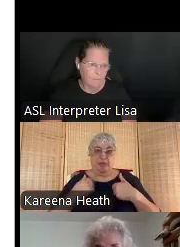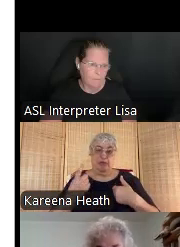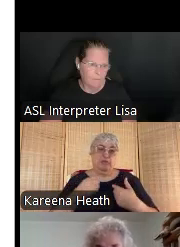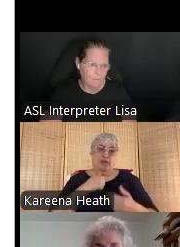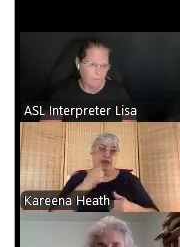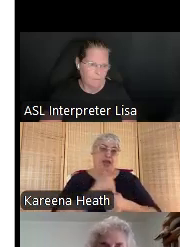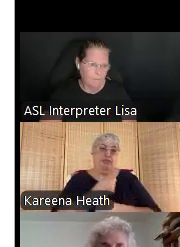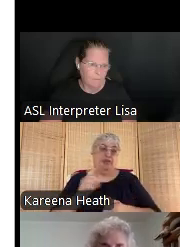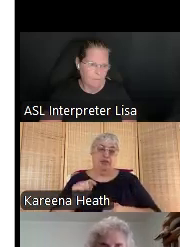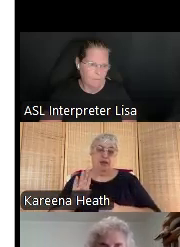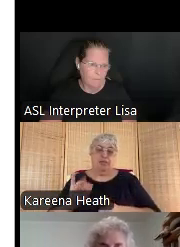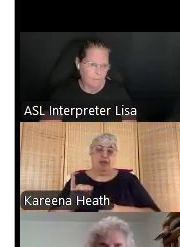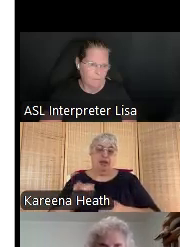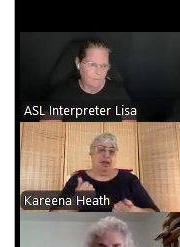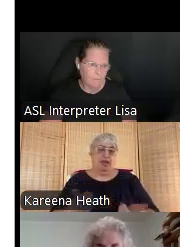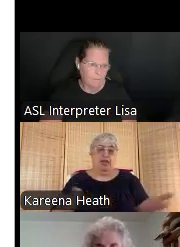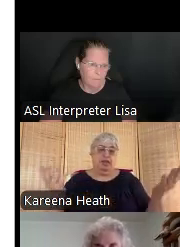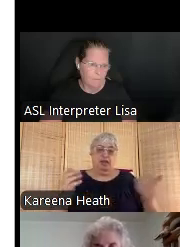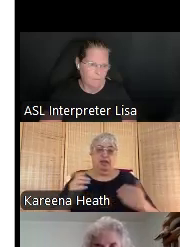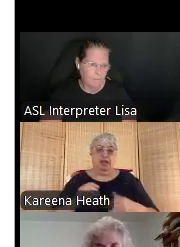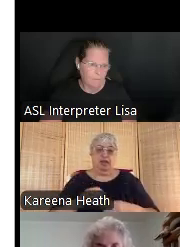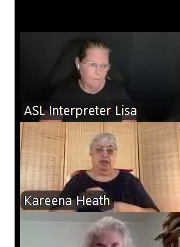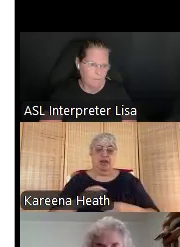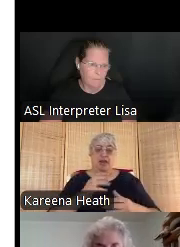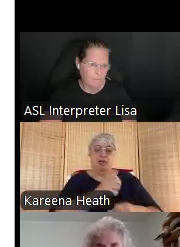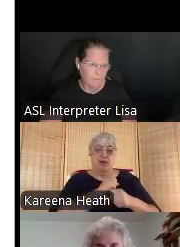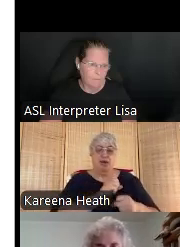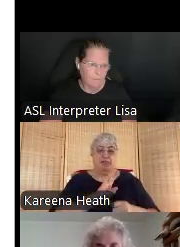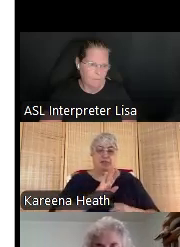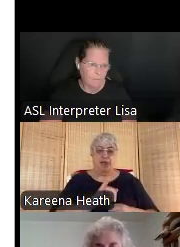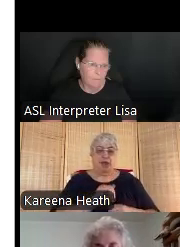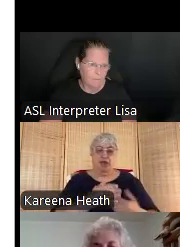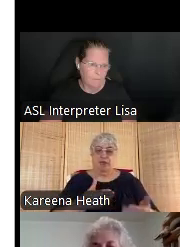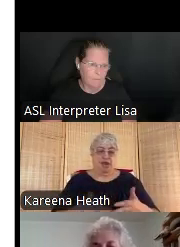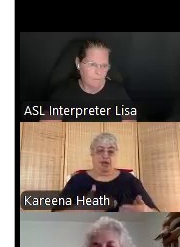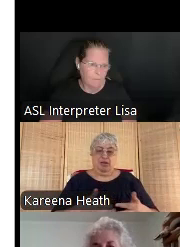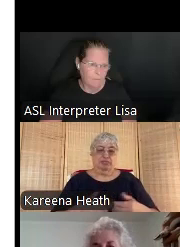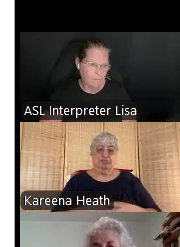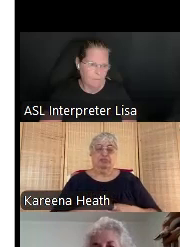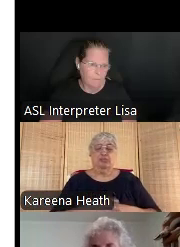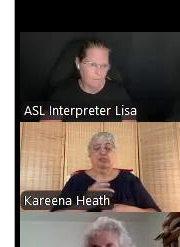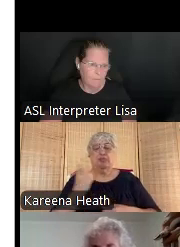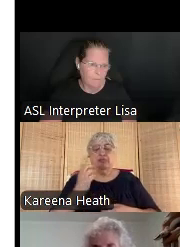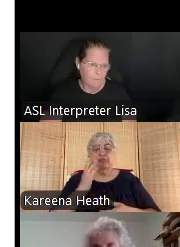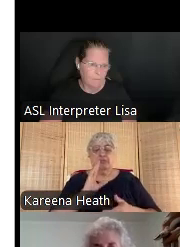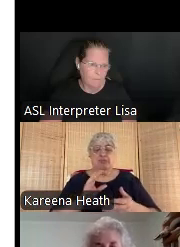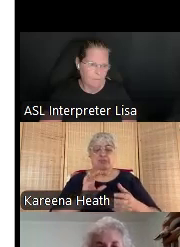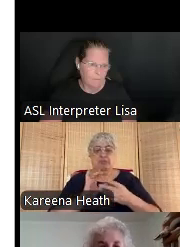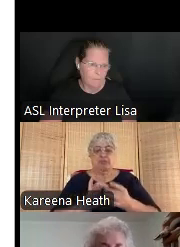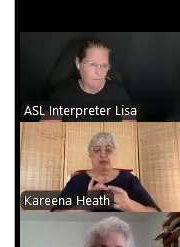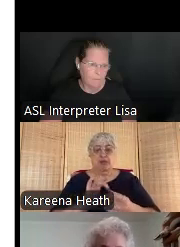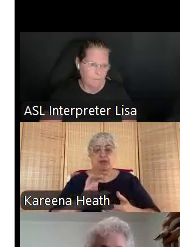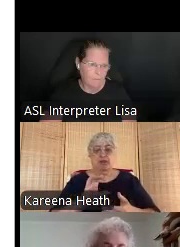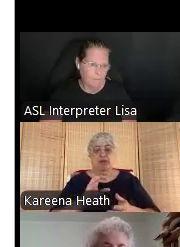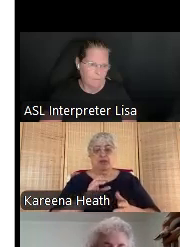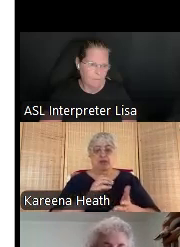doesn't have to be TBI. It can be an ABI for our care management program. Someone would be assigned to a resource specialist.